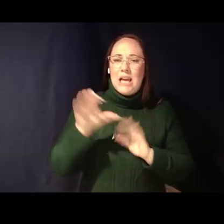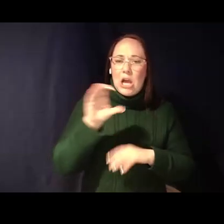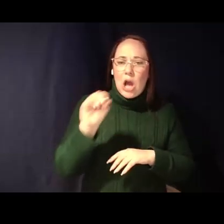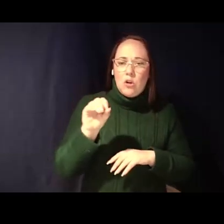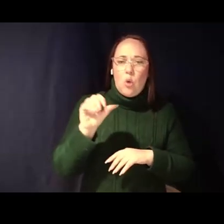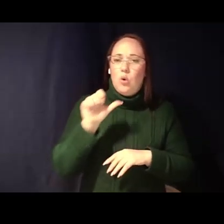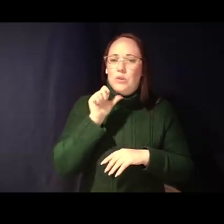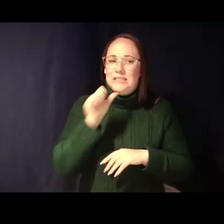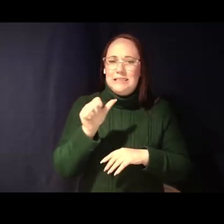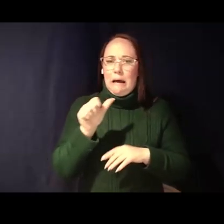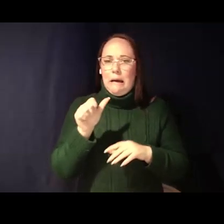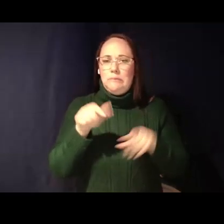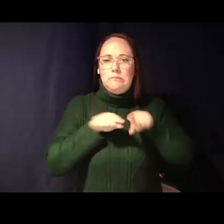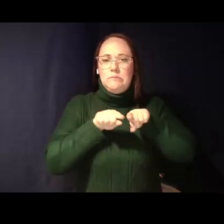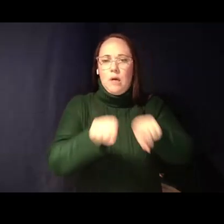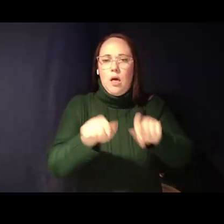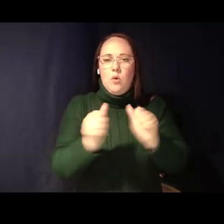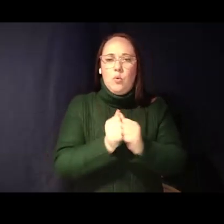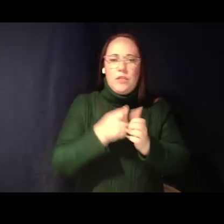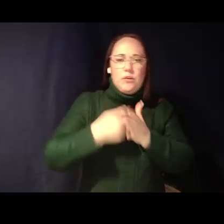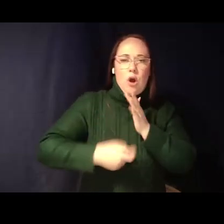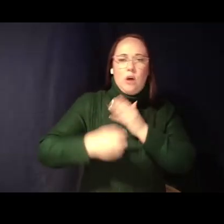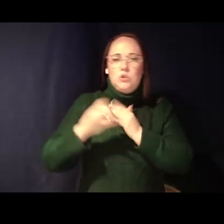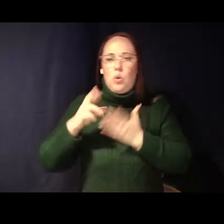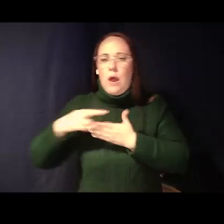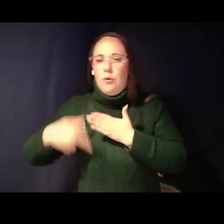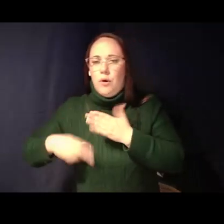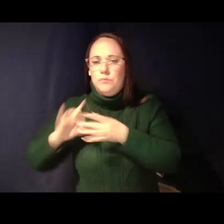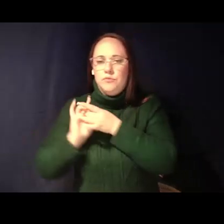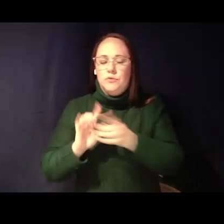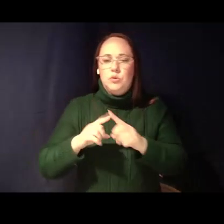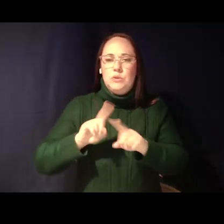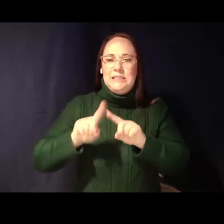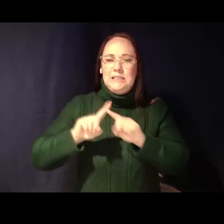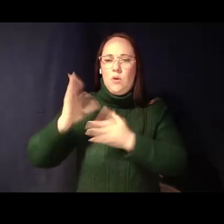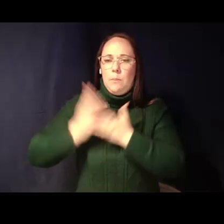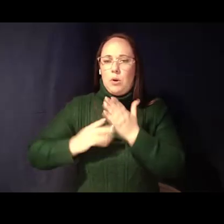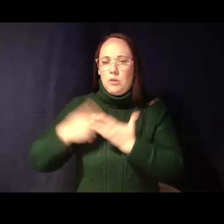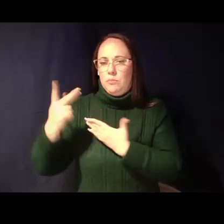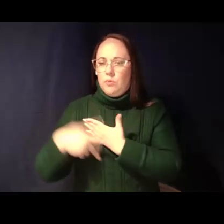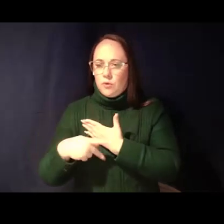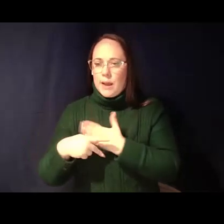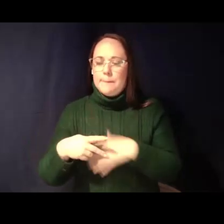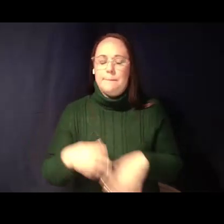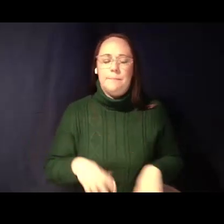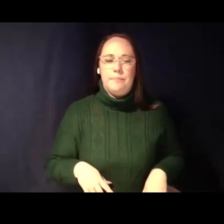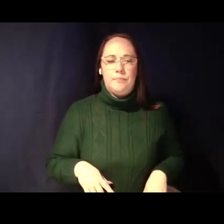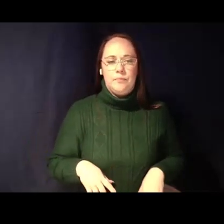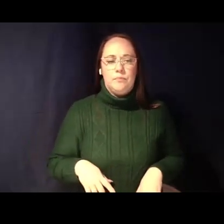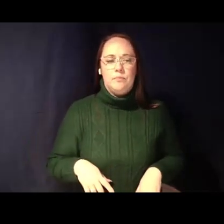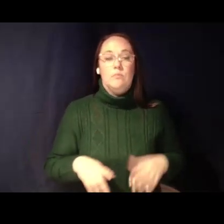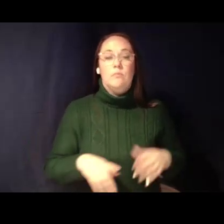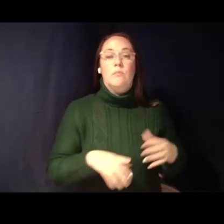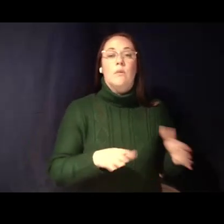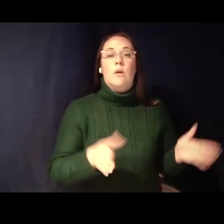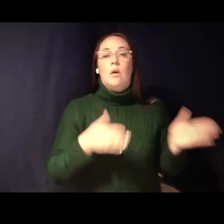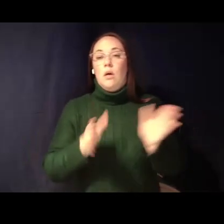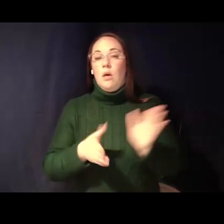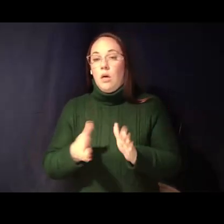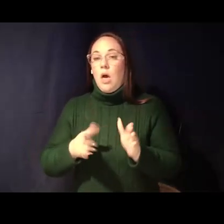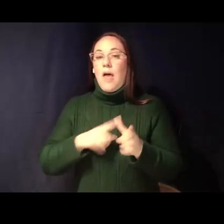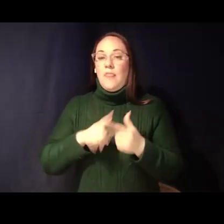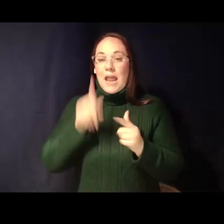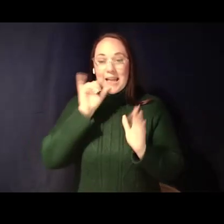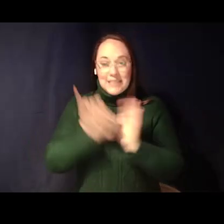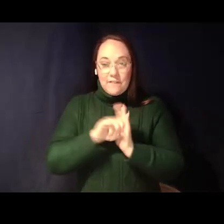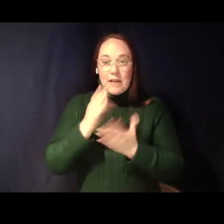out of step in terms of costs or outcomes related to different parts of their program. From that, we started to identify some